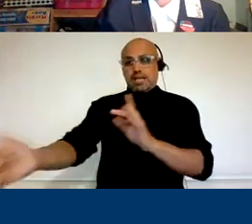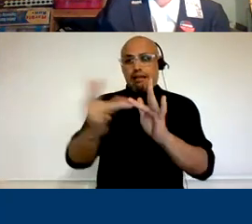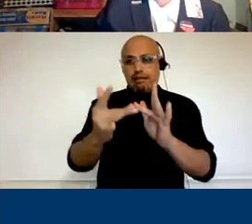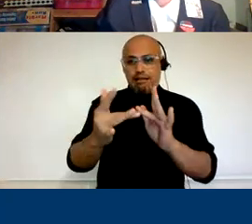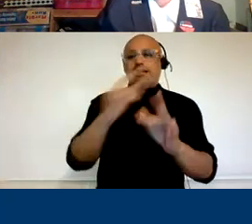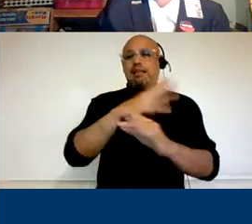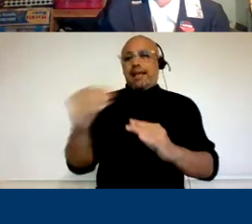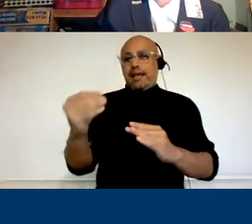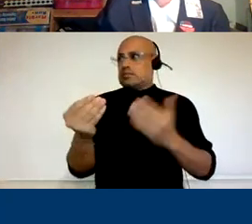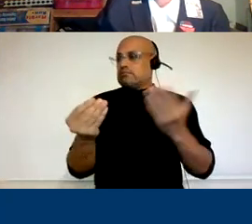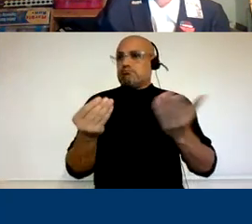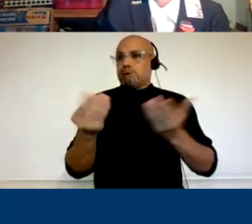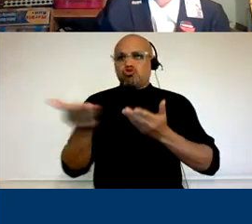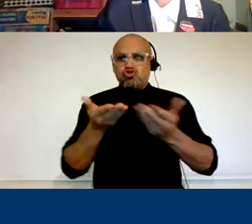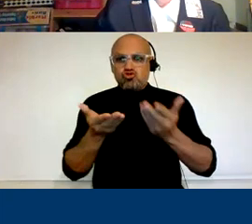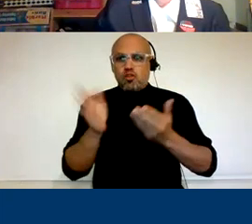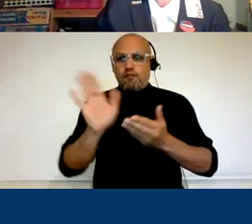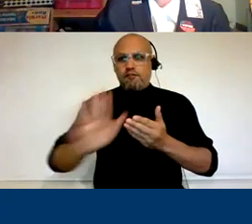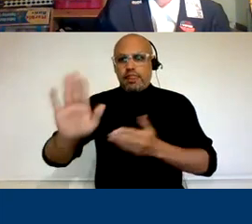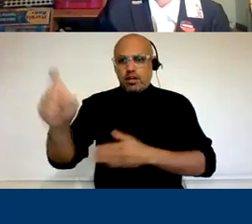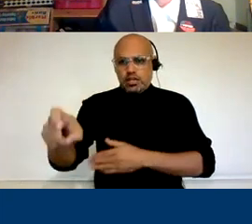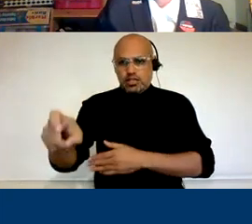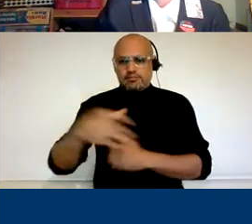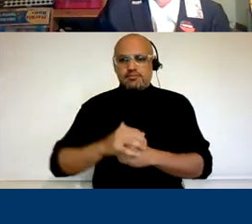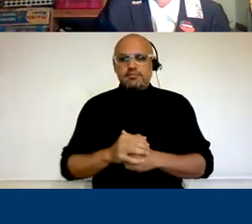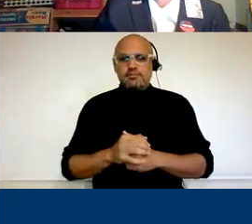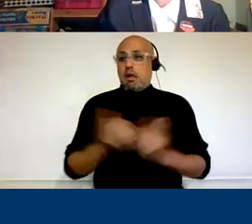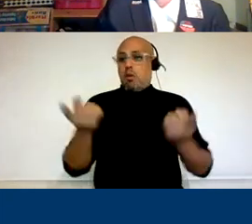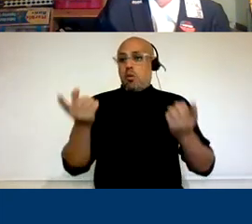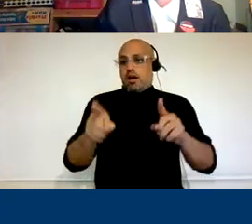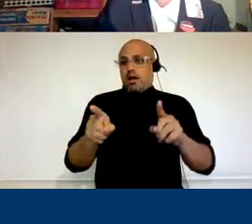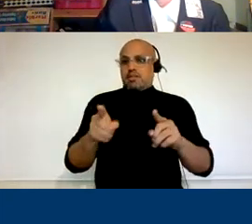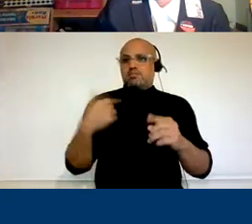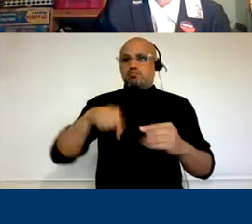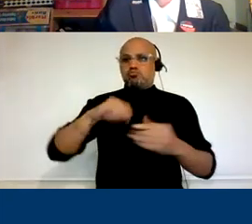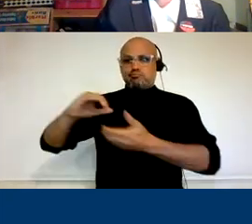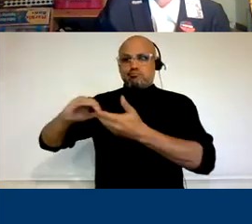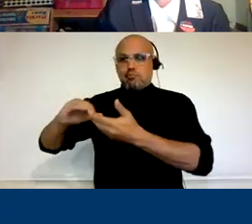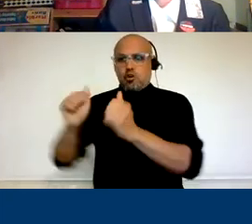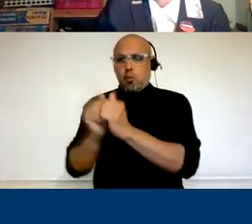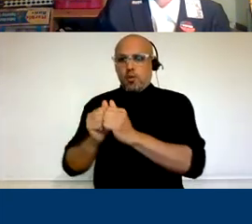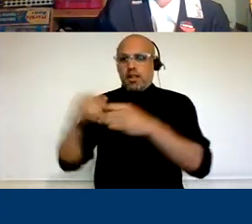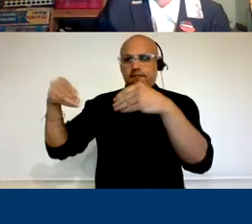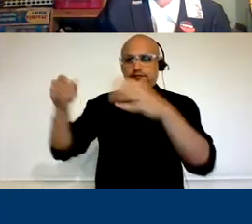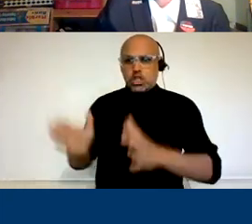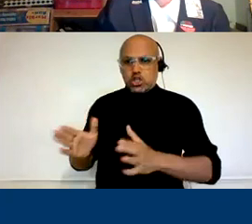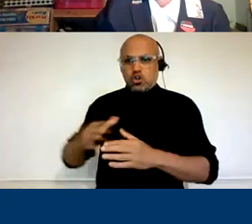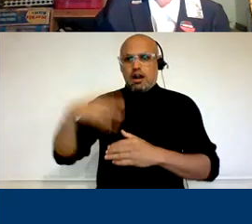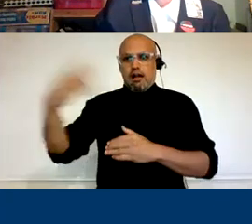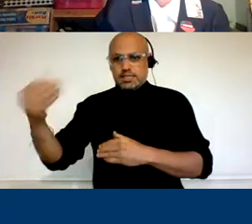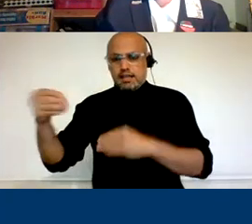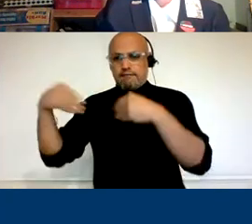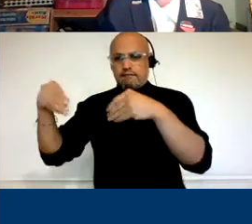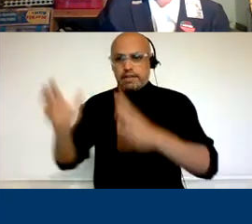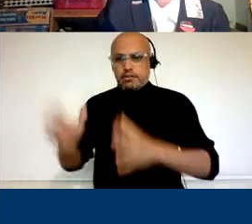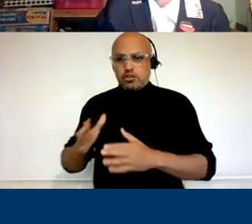their needs. We ended up partnering with vendors, with outside vendors, and